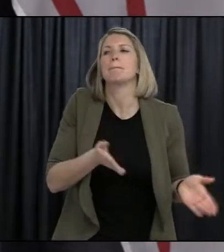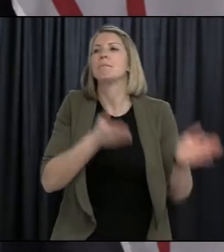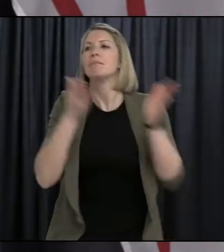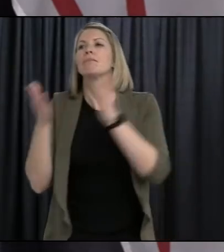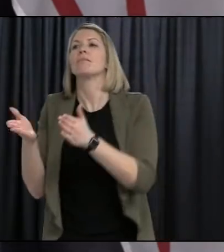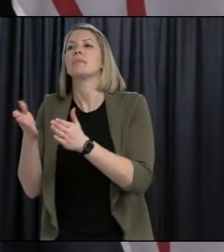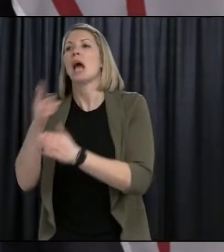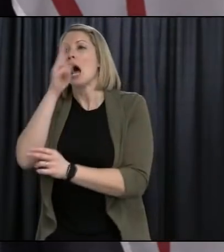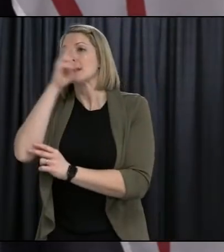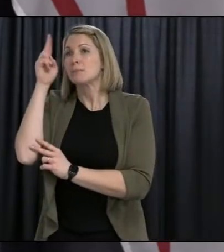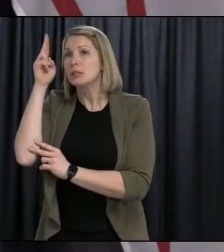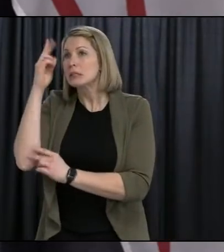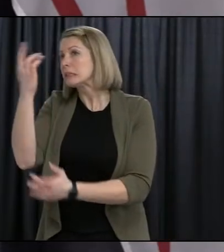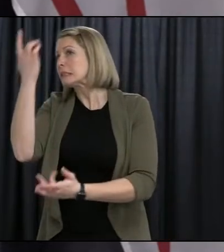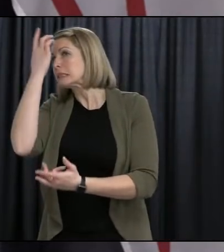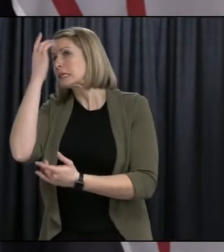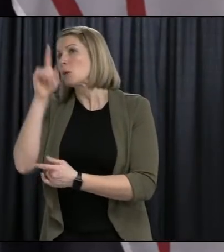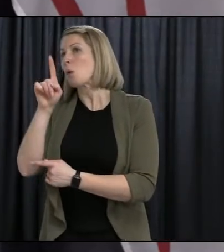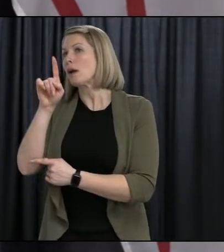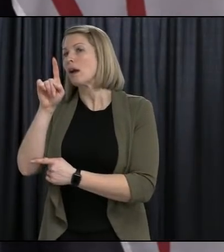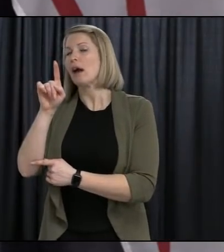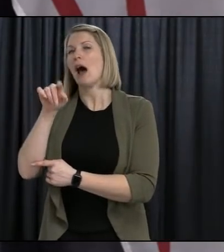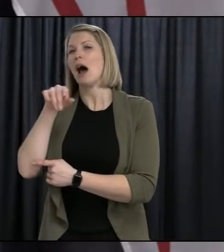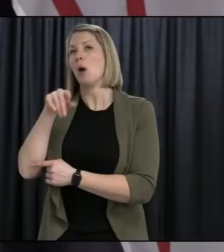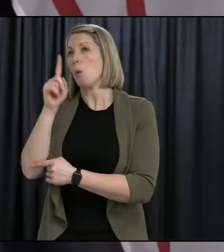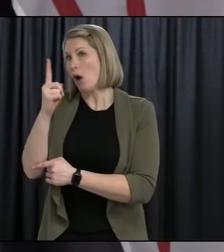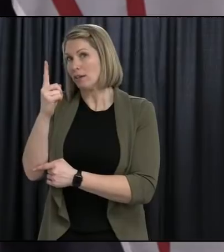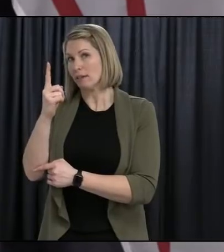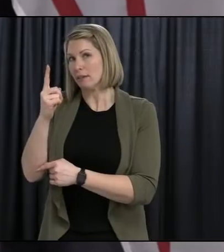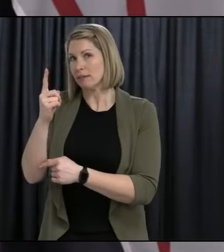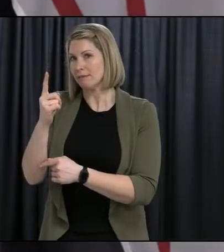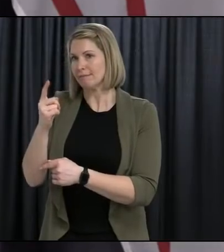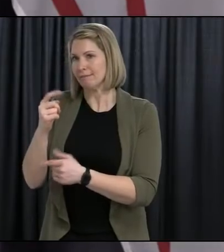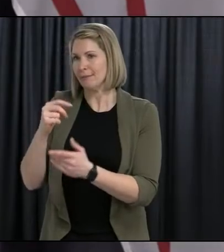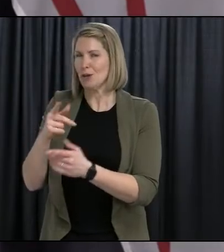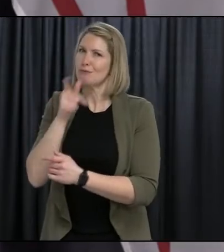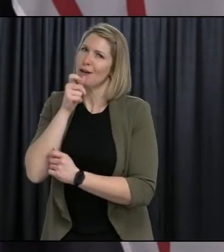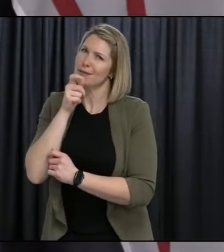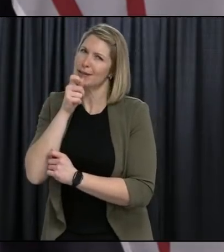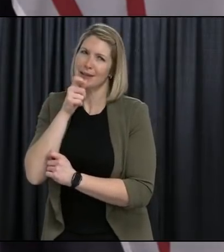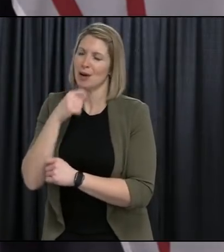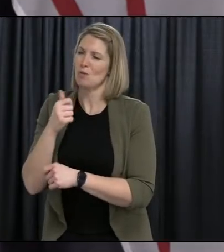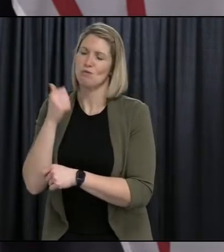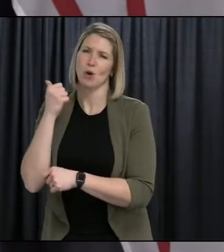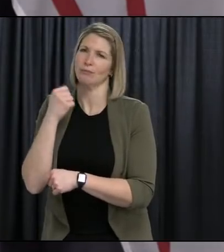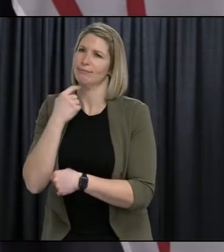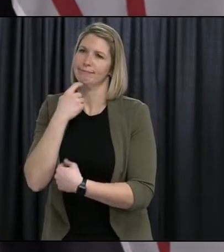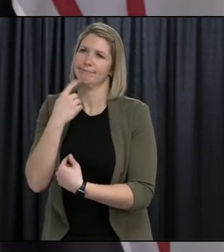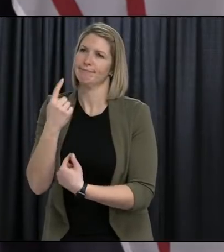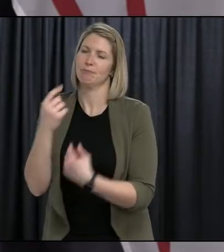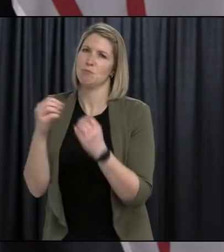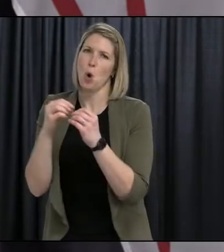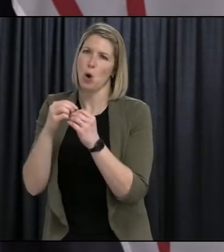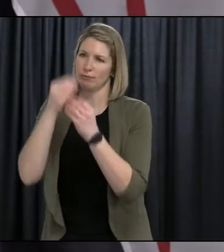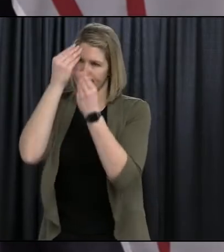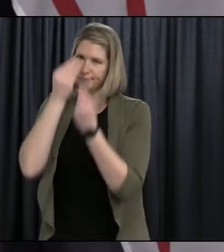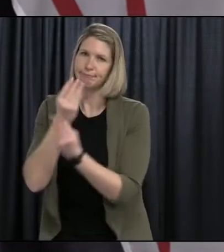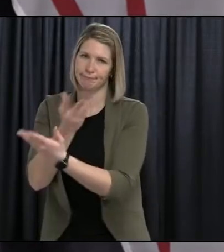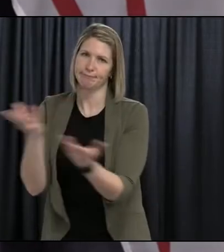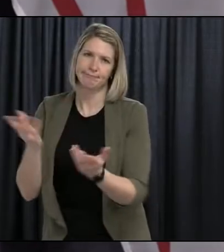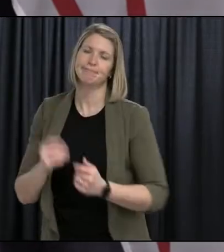condition of the person in hospital, given it's only one person, and for privacy reasons, I won't be speaking about their condition.